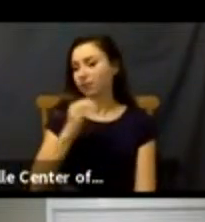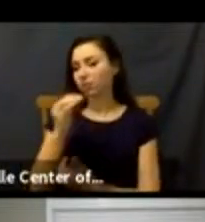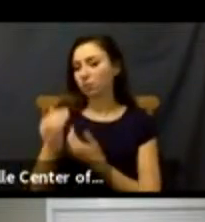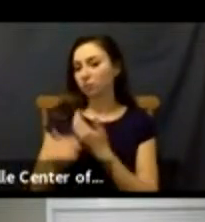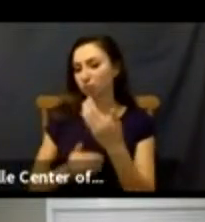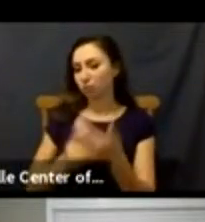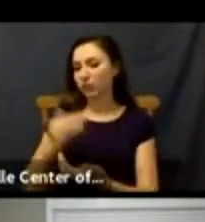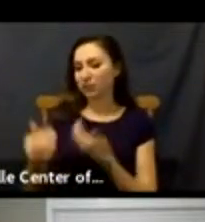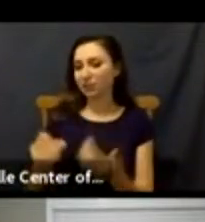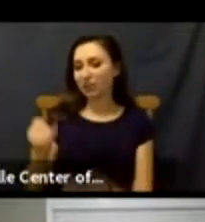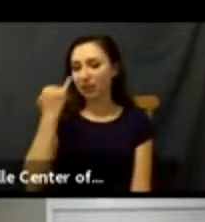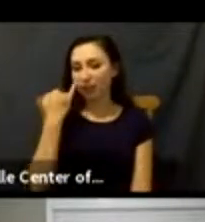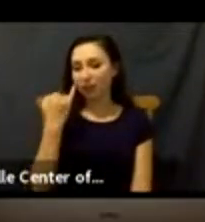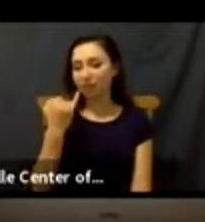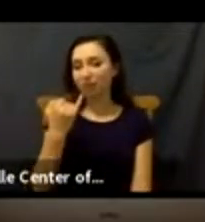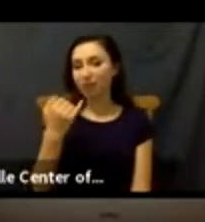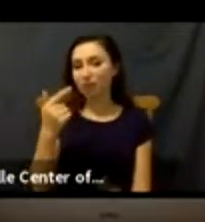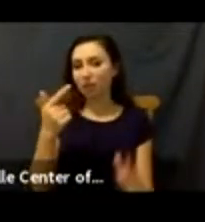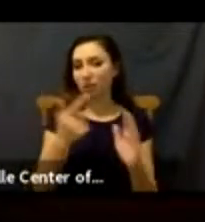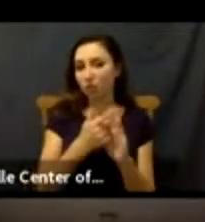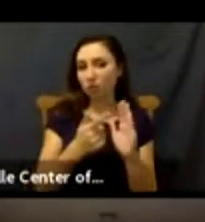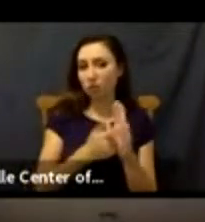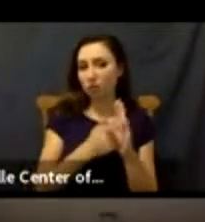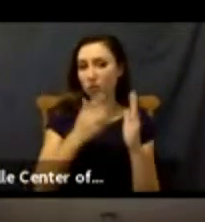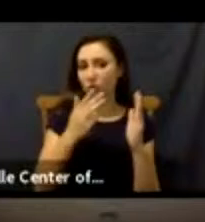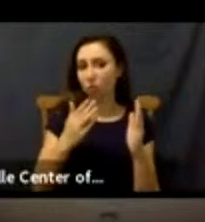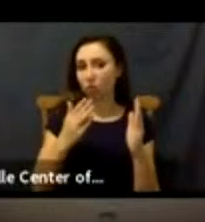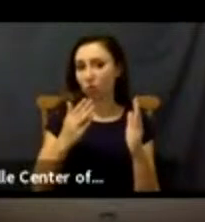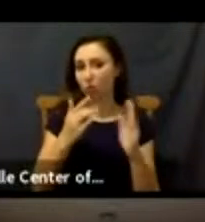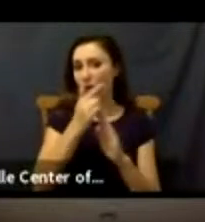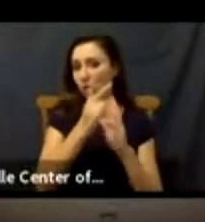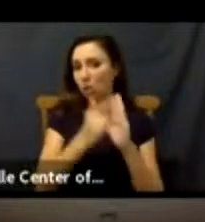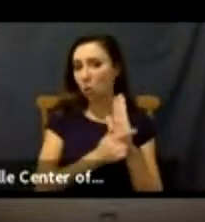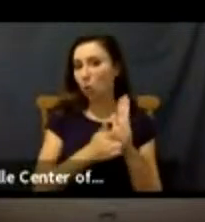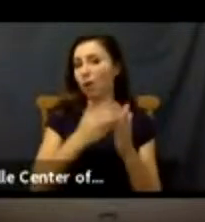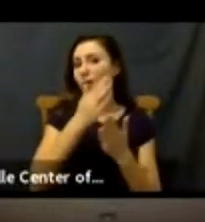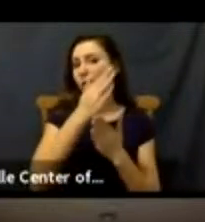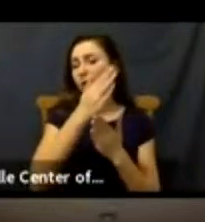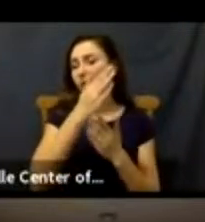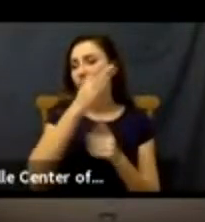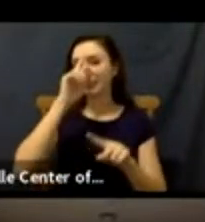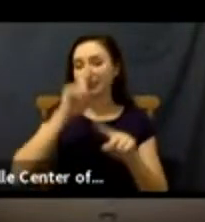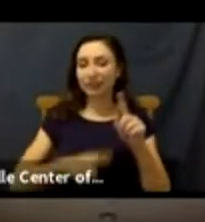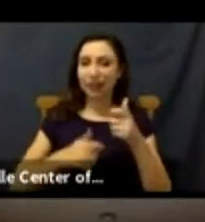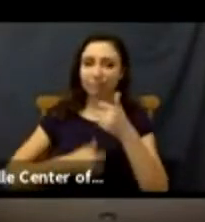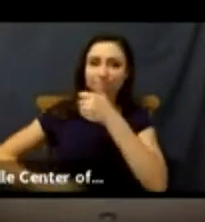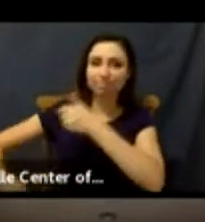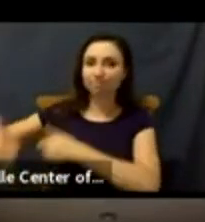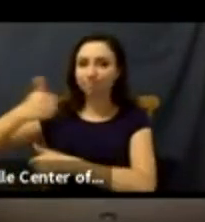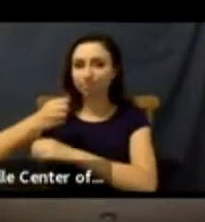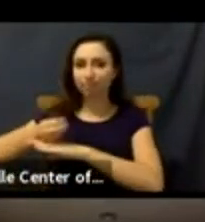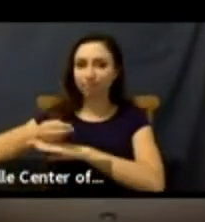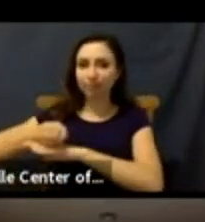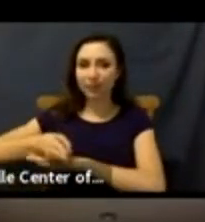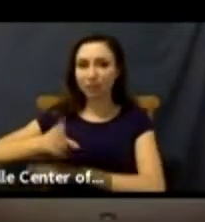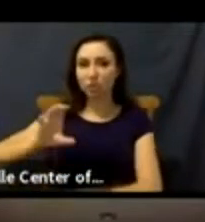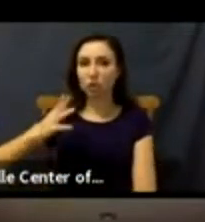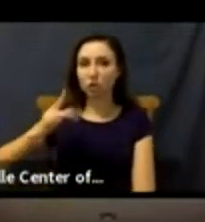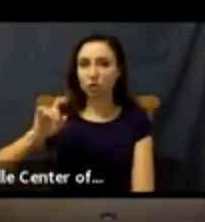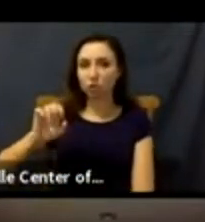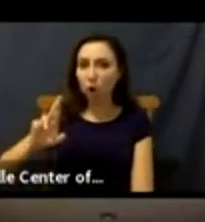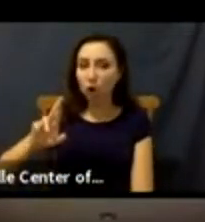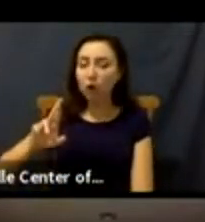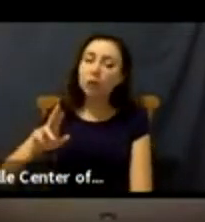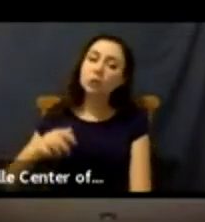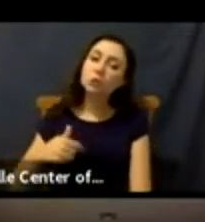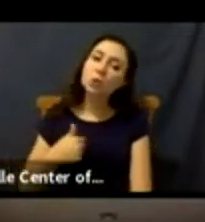can't overrule the charter or TCA. That's right. Yeah, so just curious as to, you